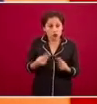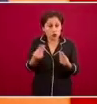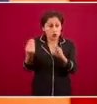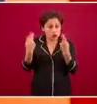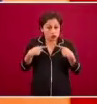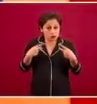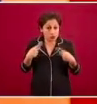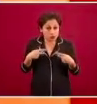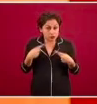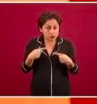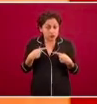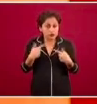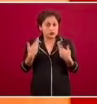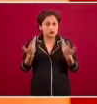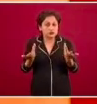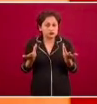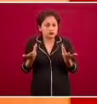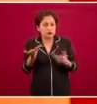representative